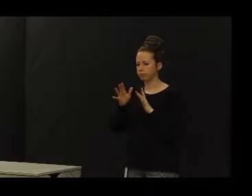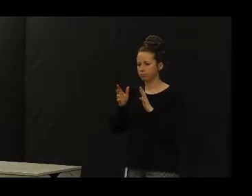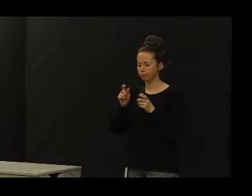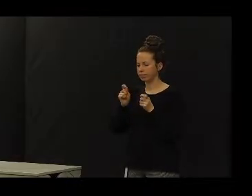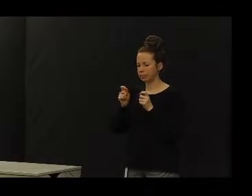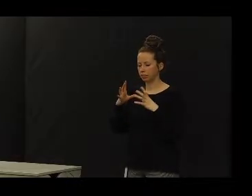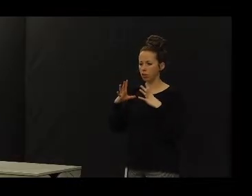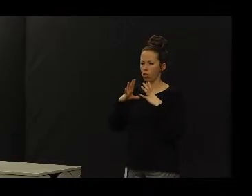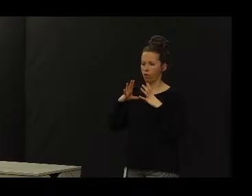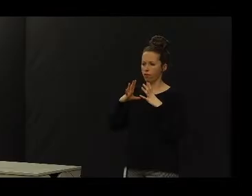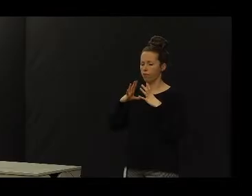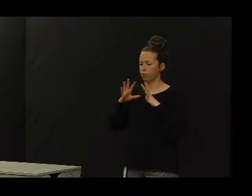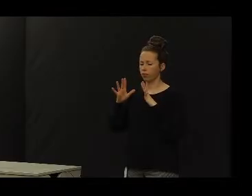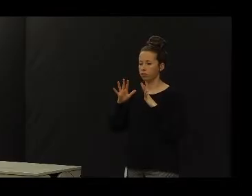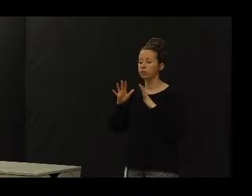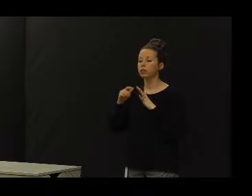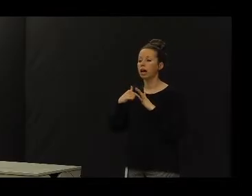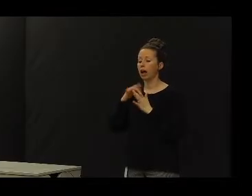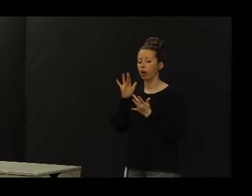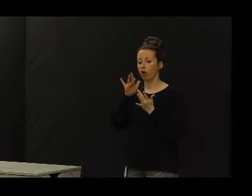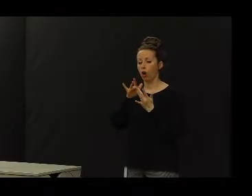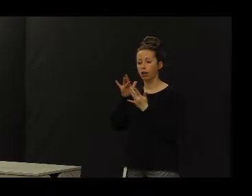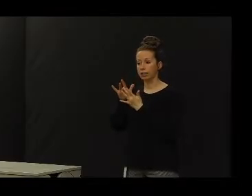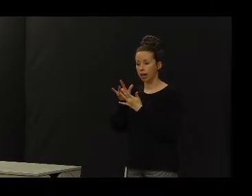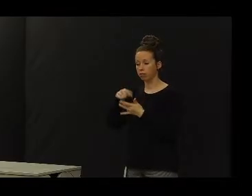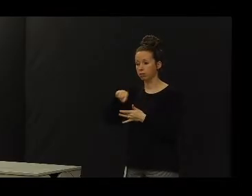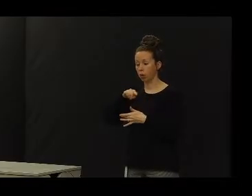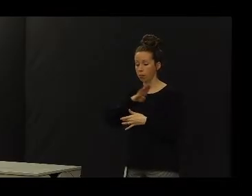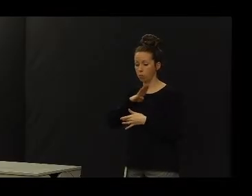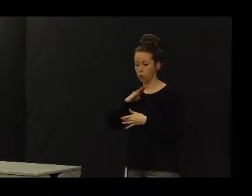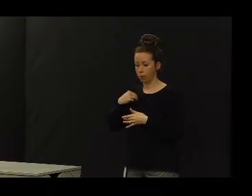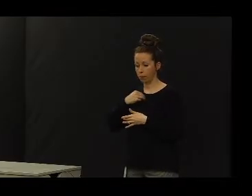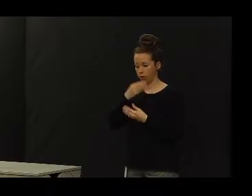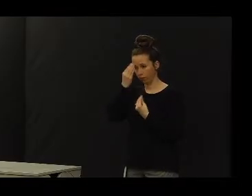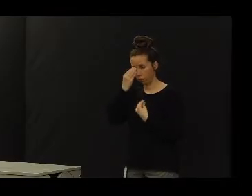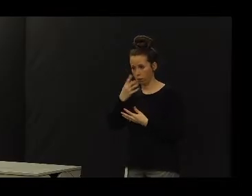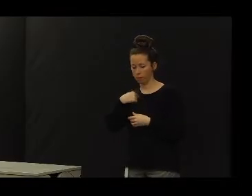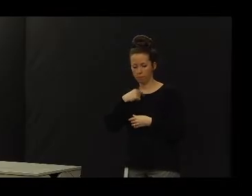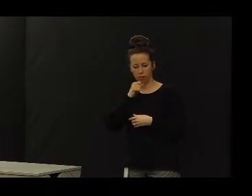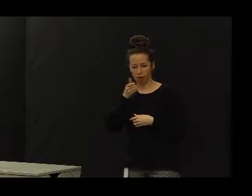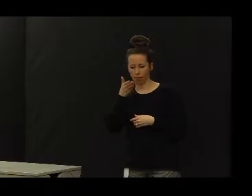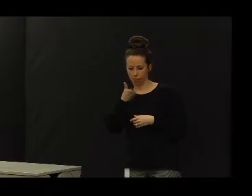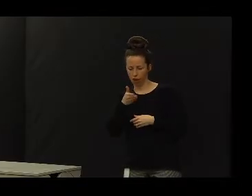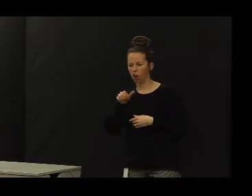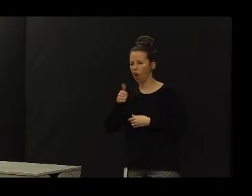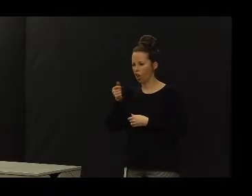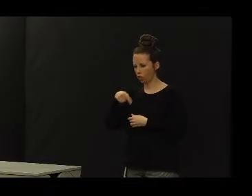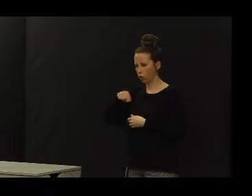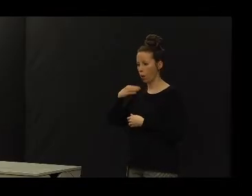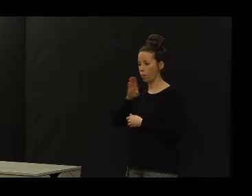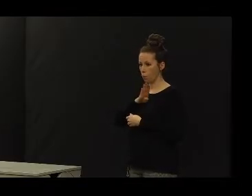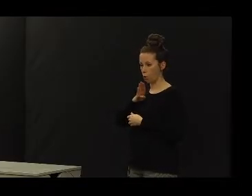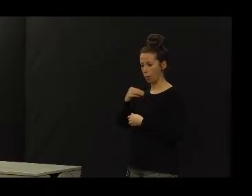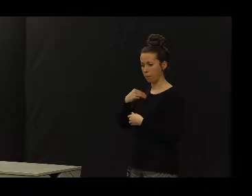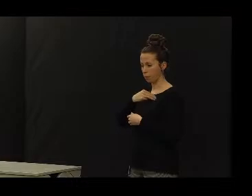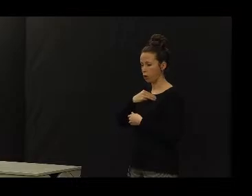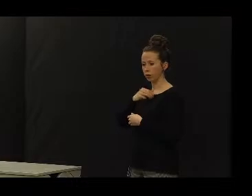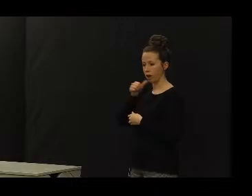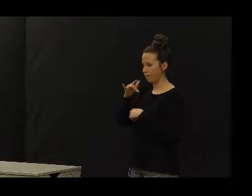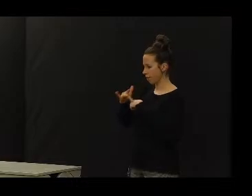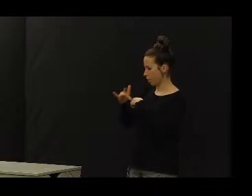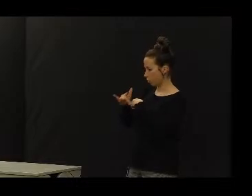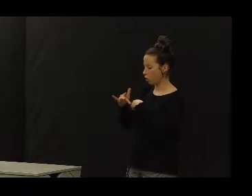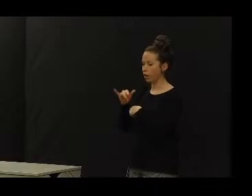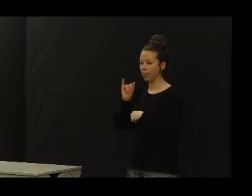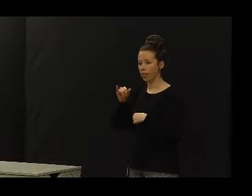And so I reached out to our fellow board members to let them know I was out of town. Some others were out of town. The chairperson's absent, and our co-chair